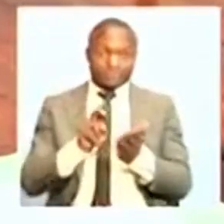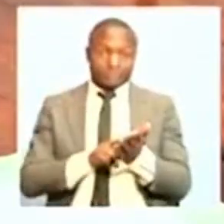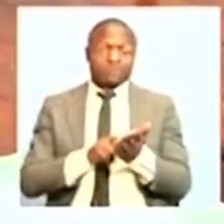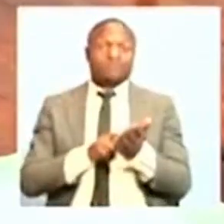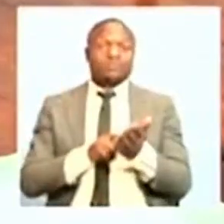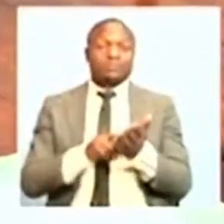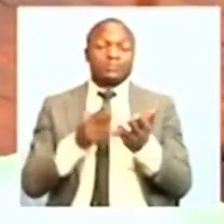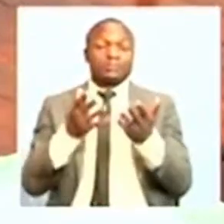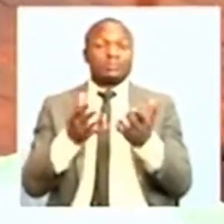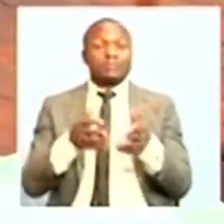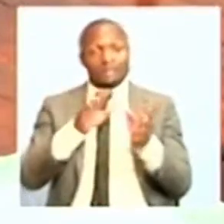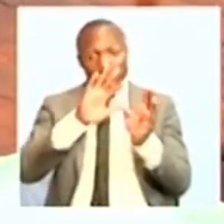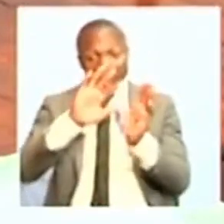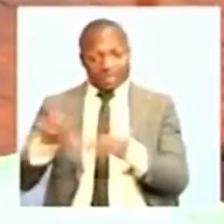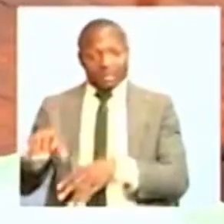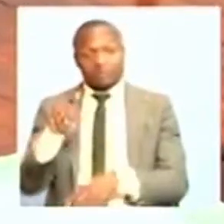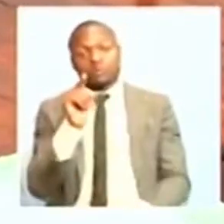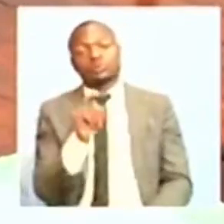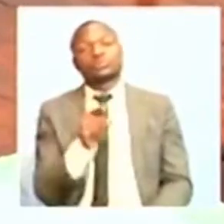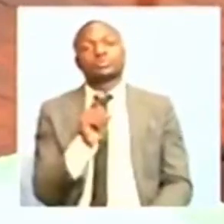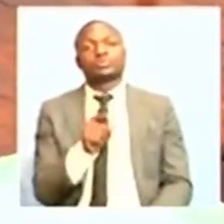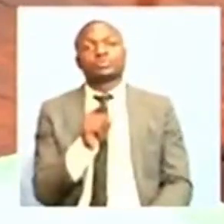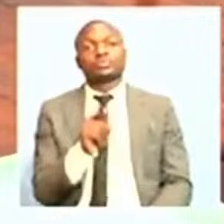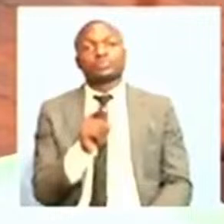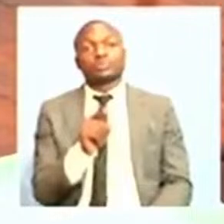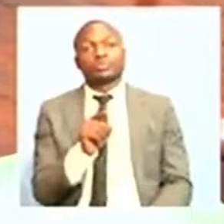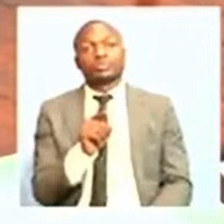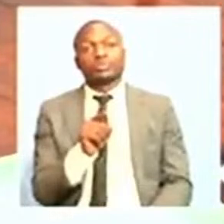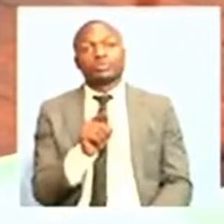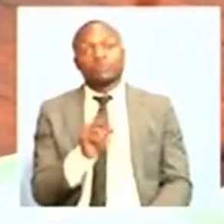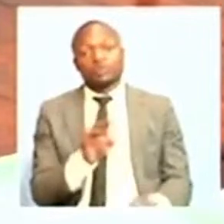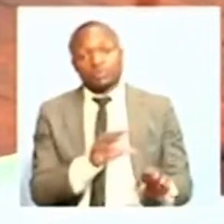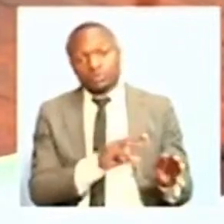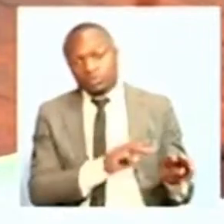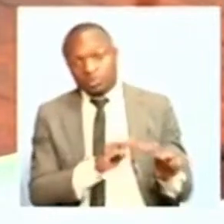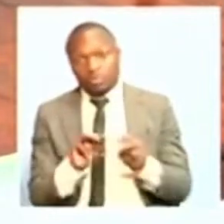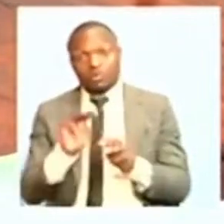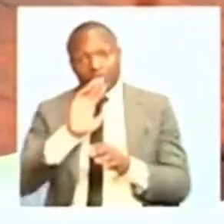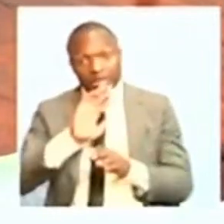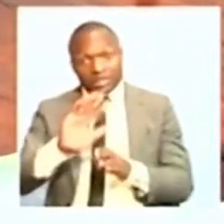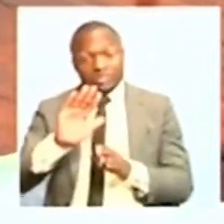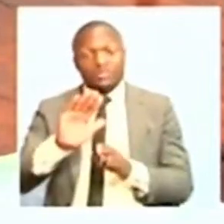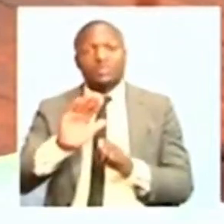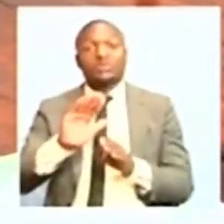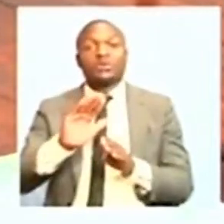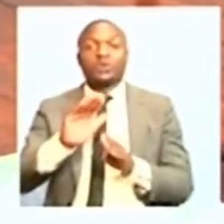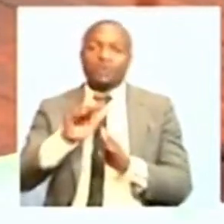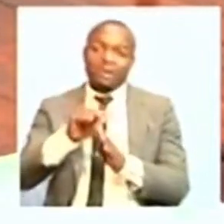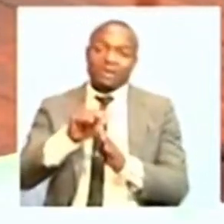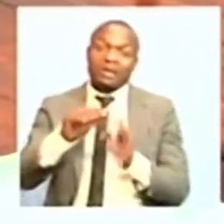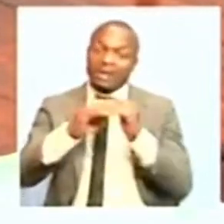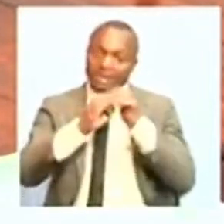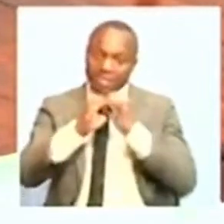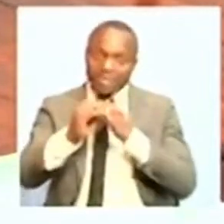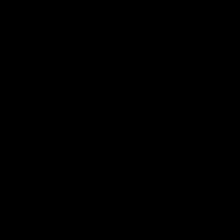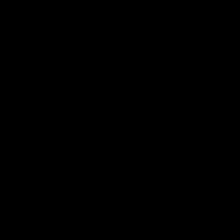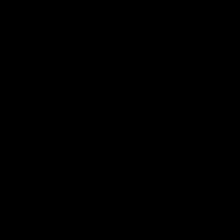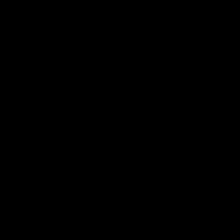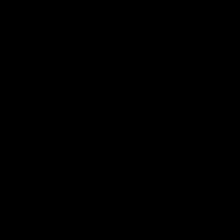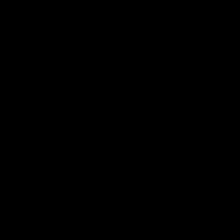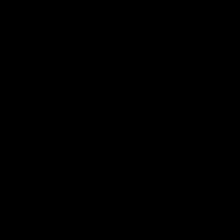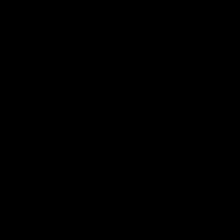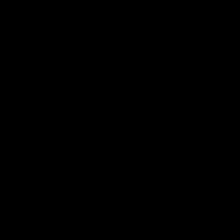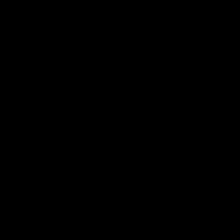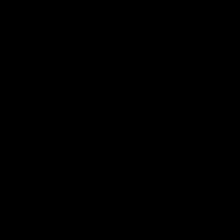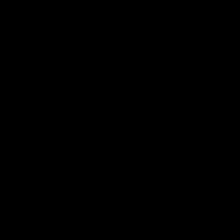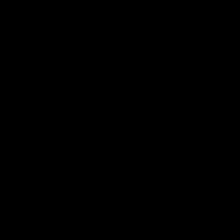Okay, I deliberately left you to move at your pace. So, honourable members, we have about 3 minutes, but we can extend